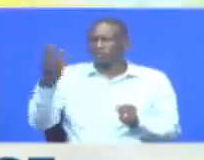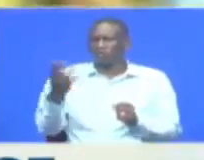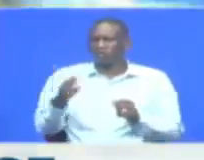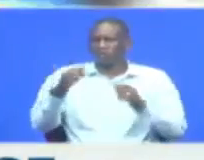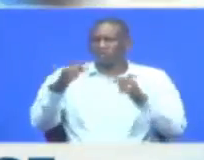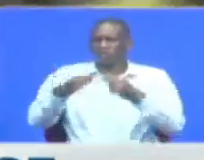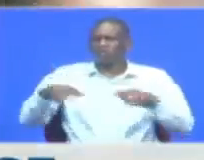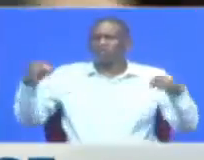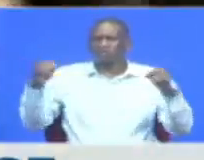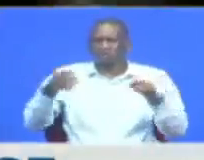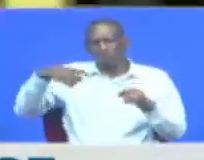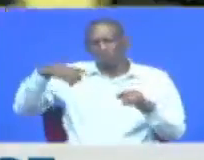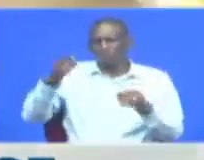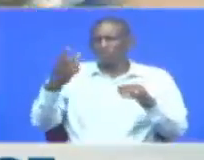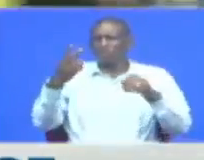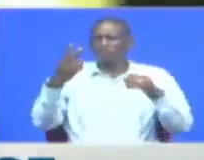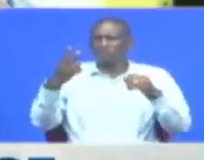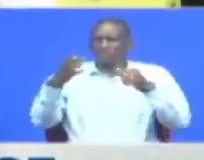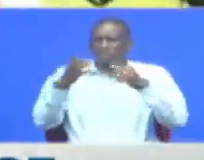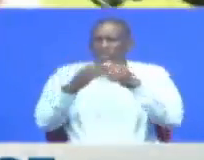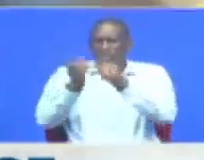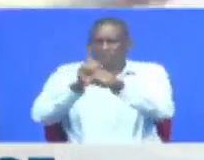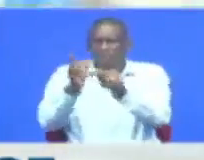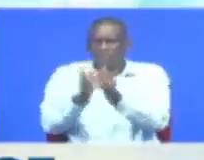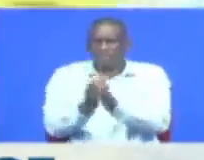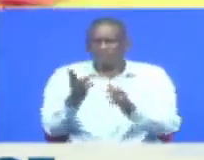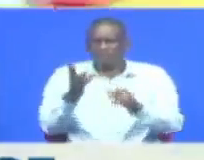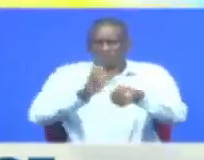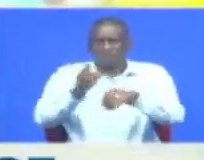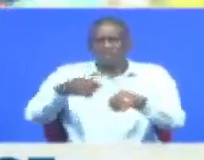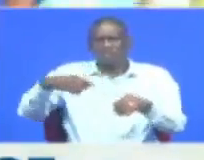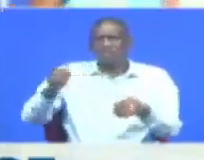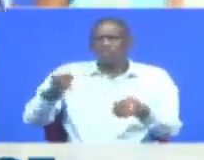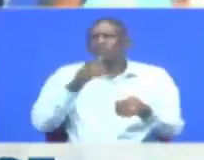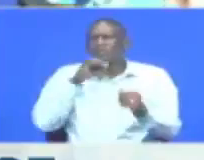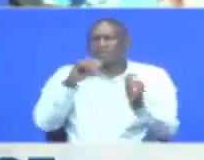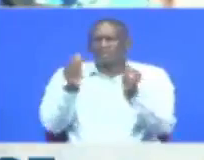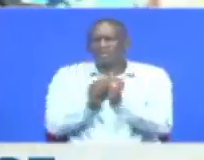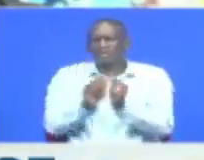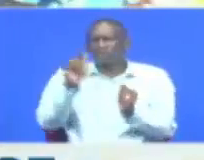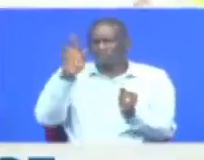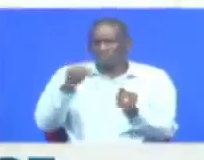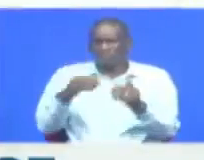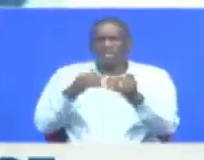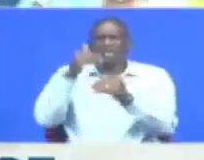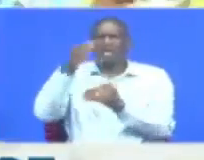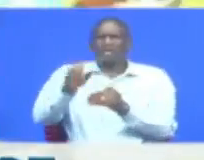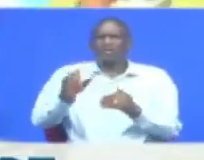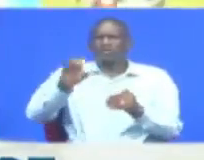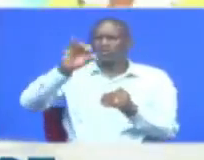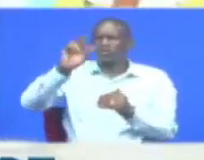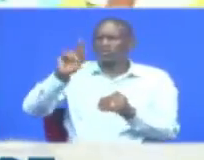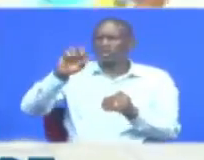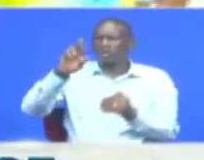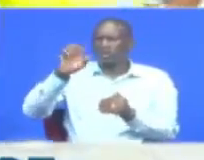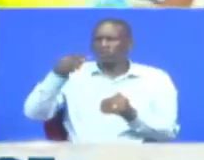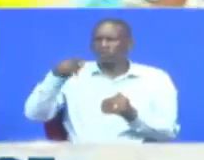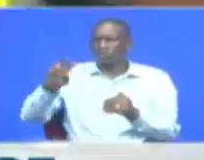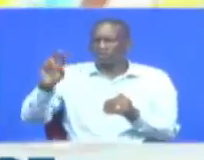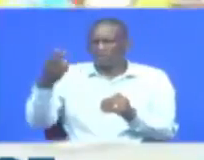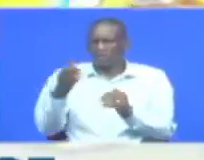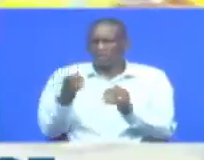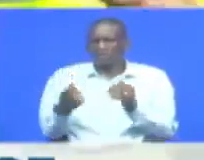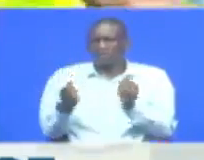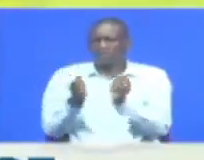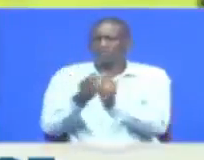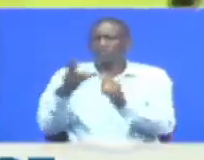meters, clocked 28 minutes and 4 seconds to win the men's 10-kilometer race ahead of Jacob Kirop, who came in second in a time of 28